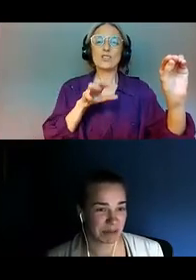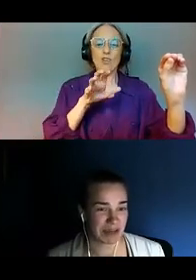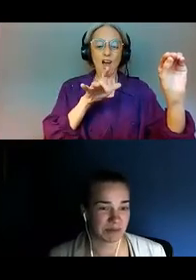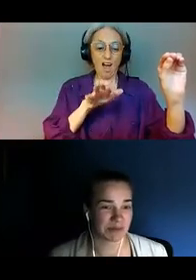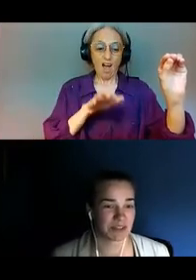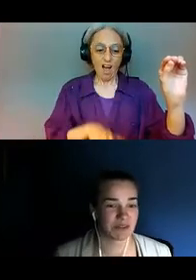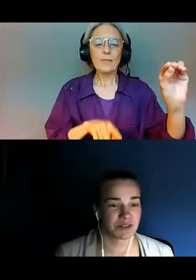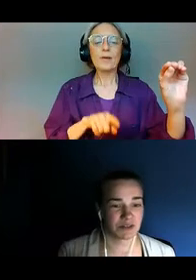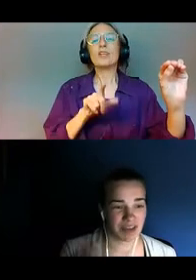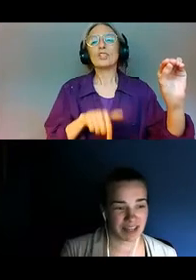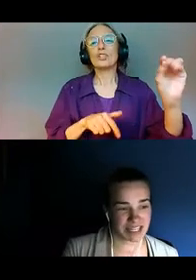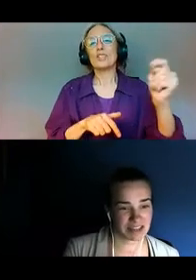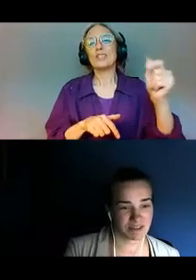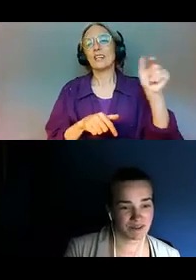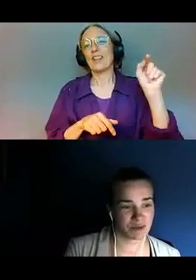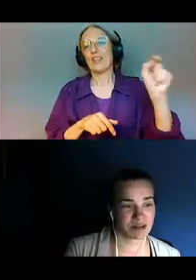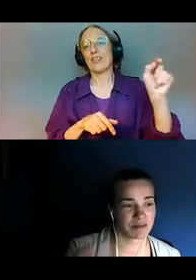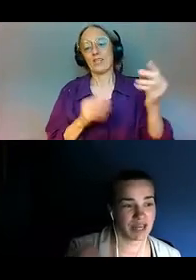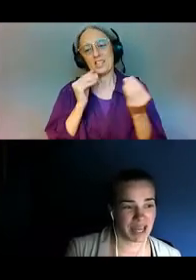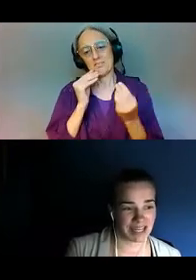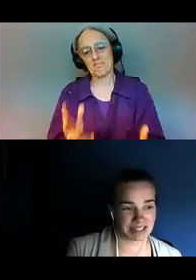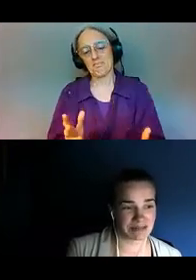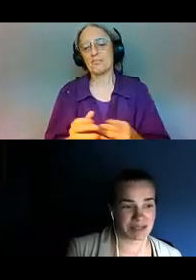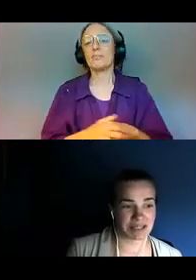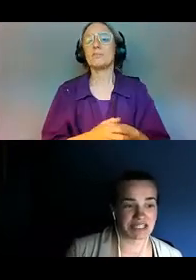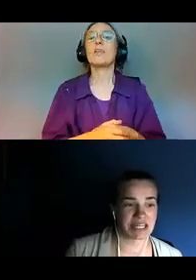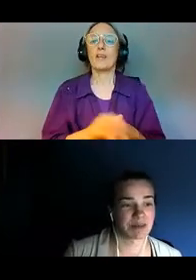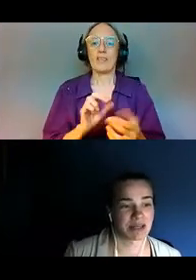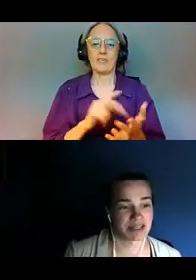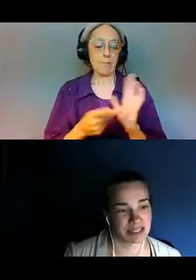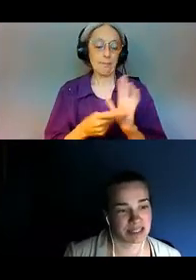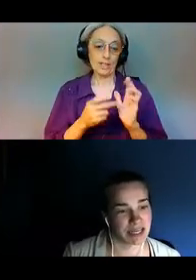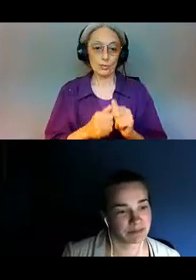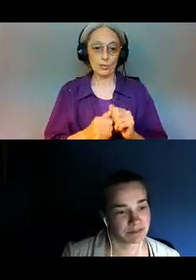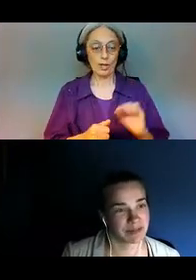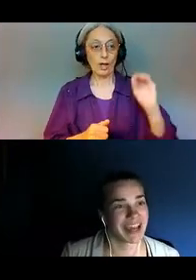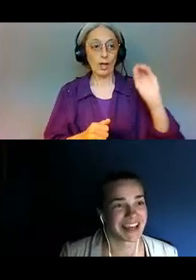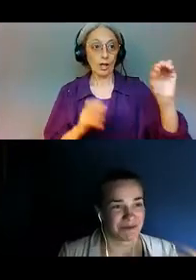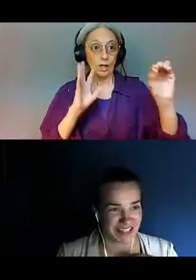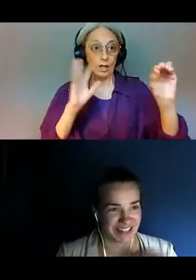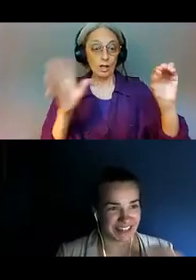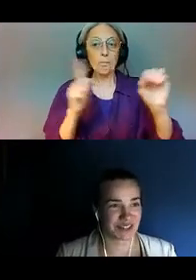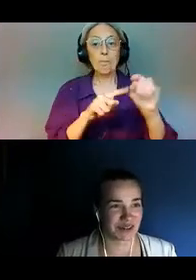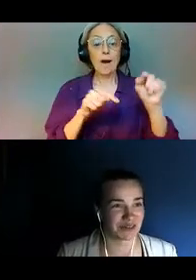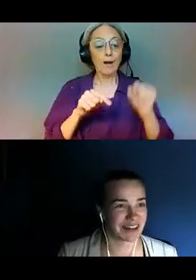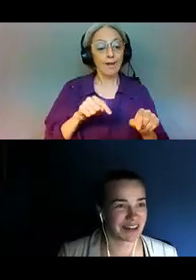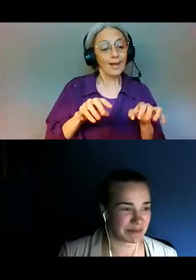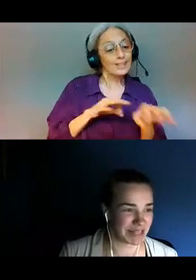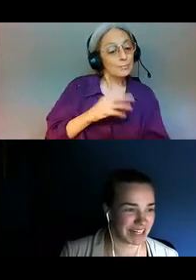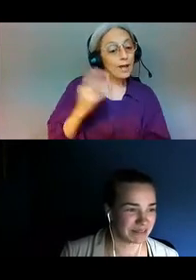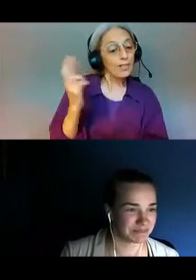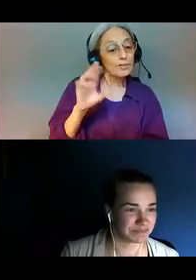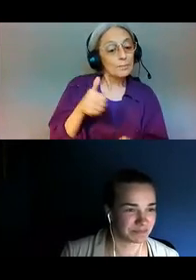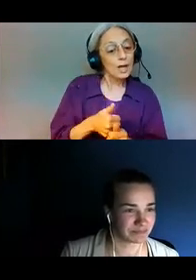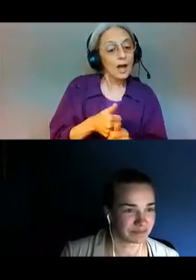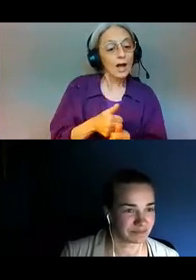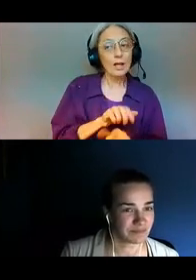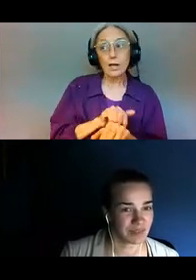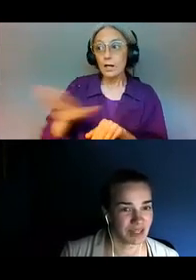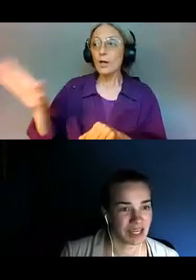that, you'll be able to validate the form and submit the data by the deadline. And we can also update